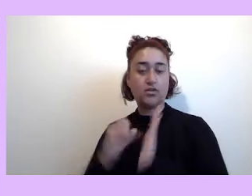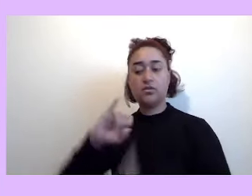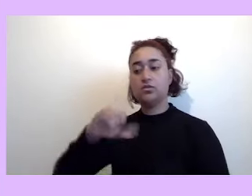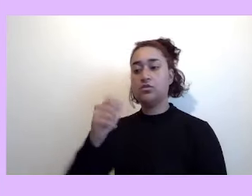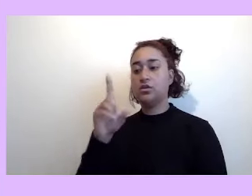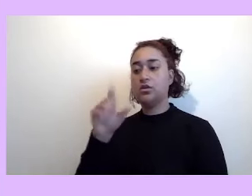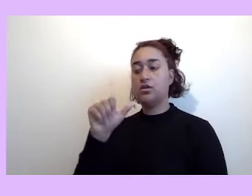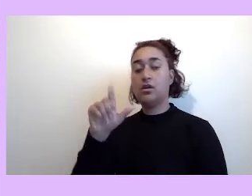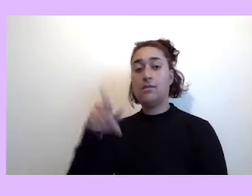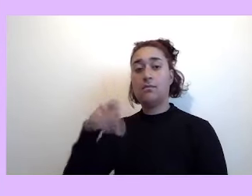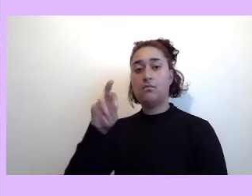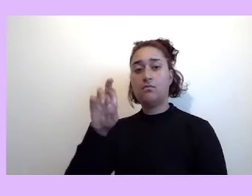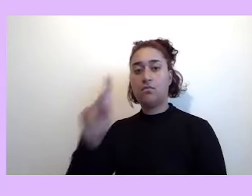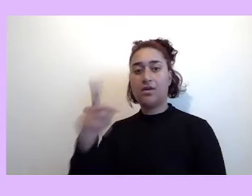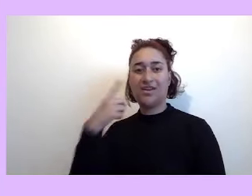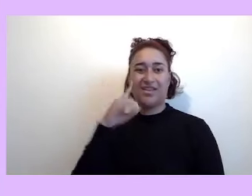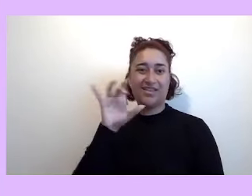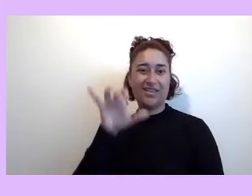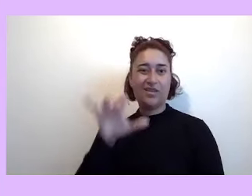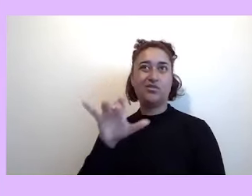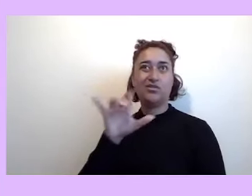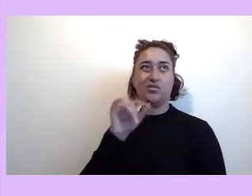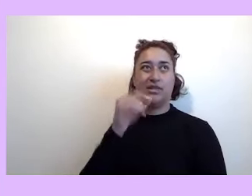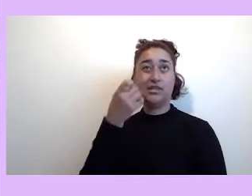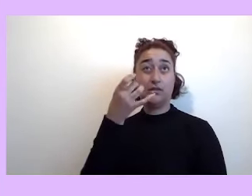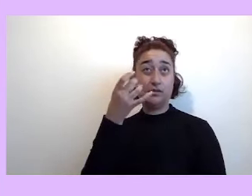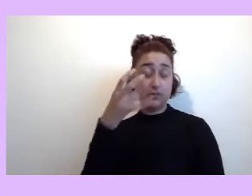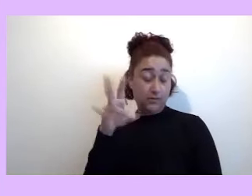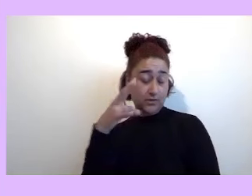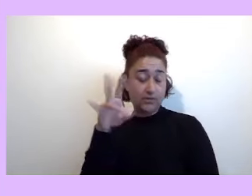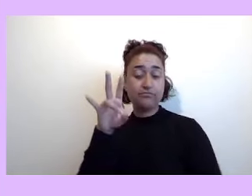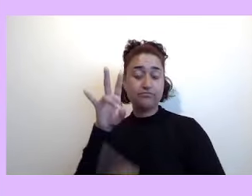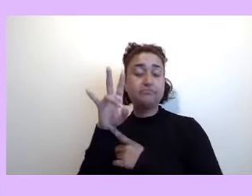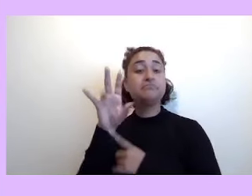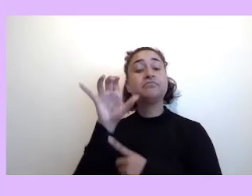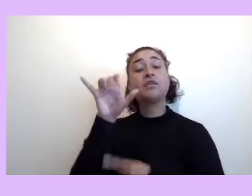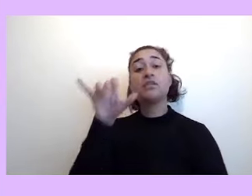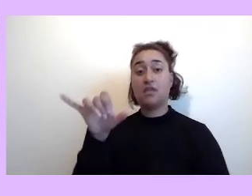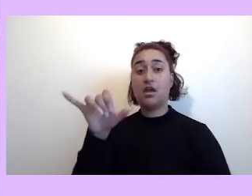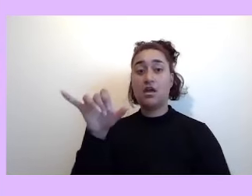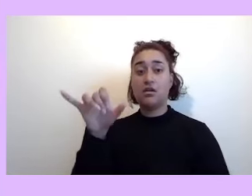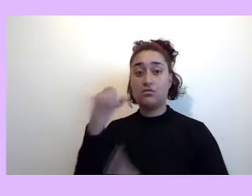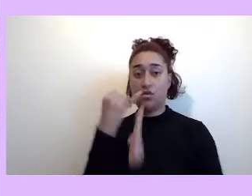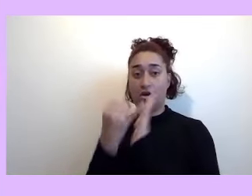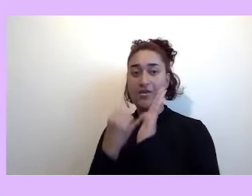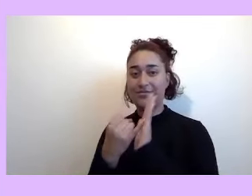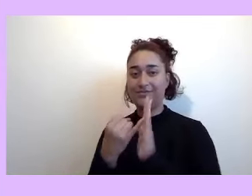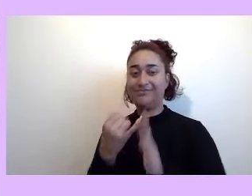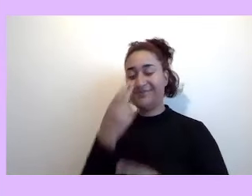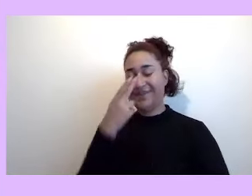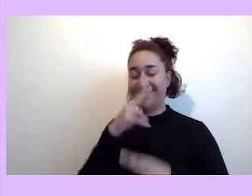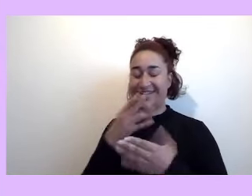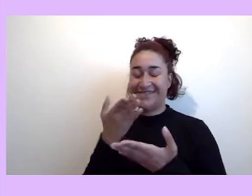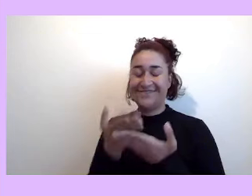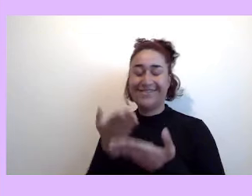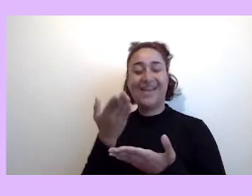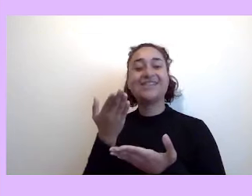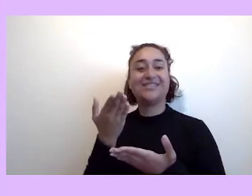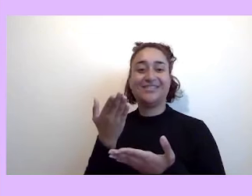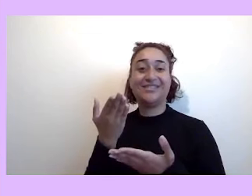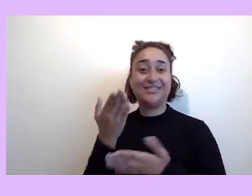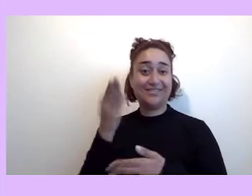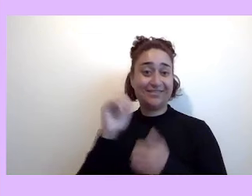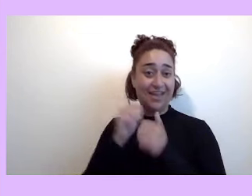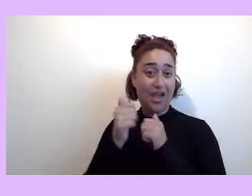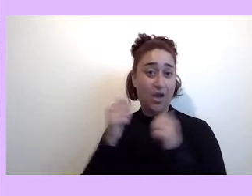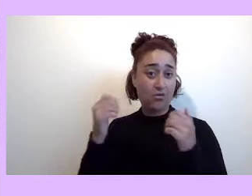that was, I think, 2017. And that piece actually, fun fact, came together because the library convened a